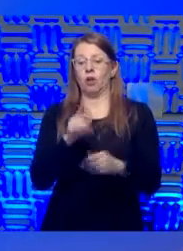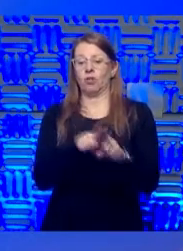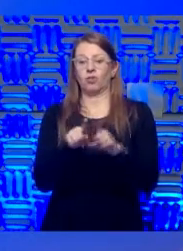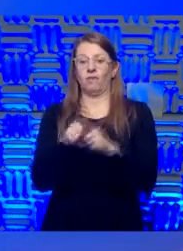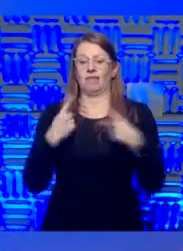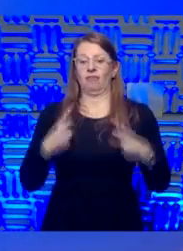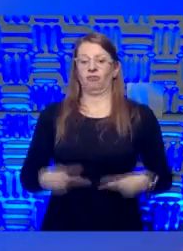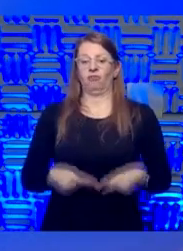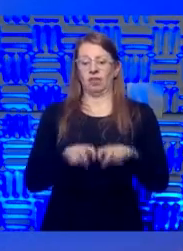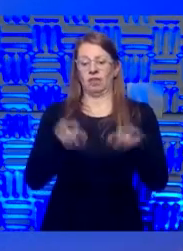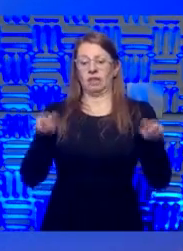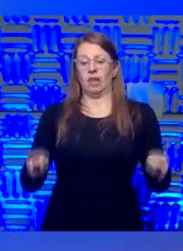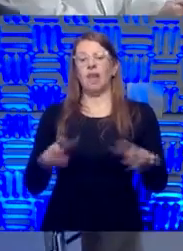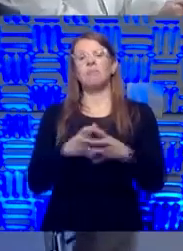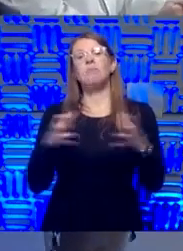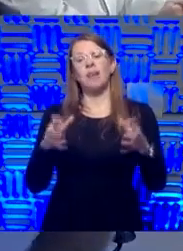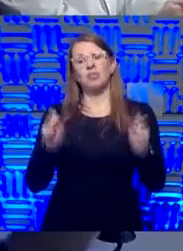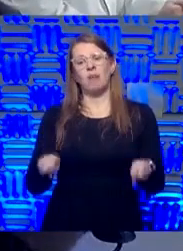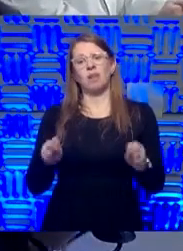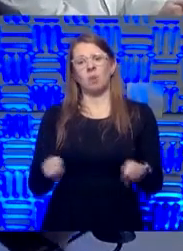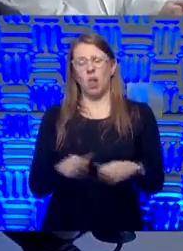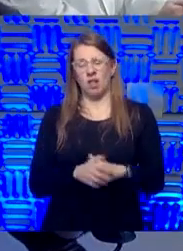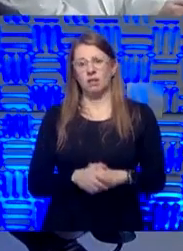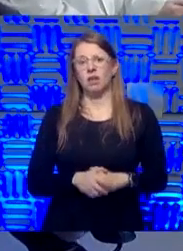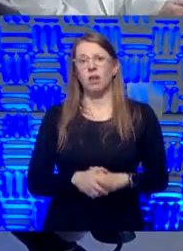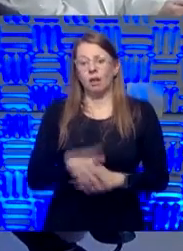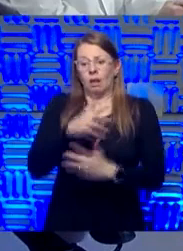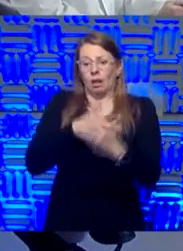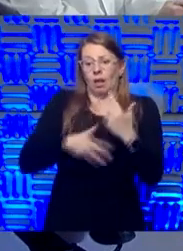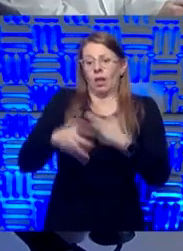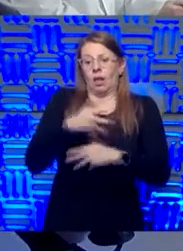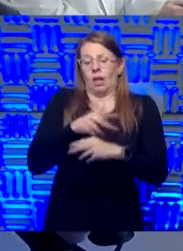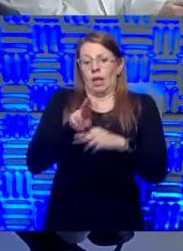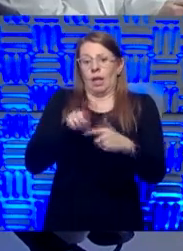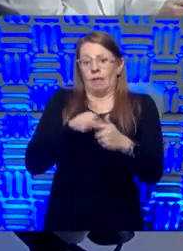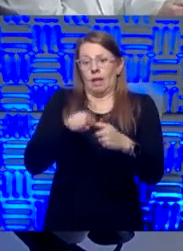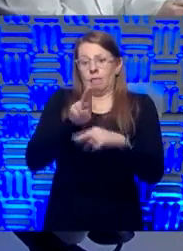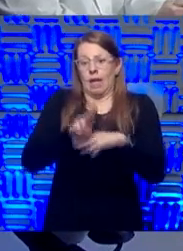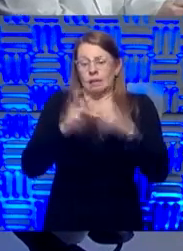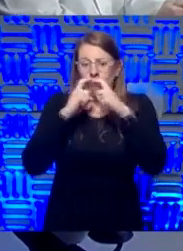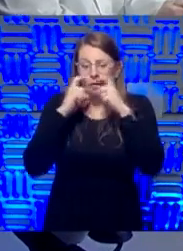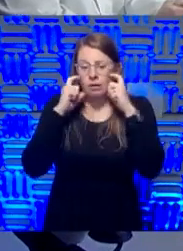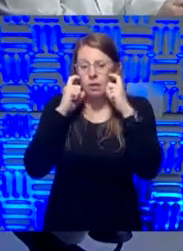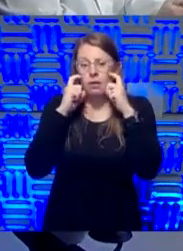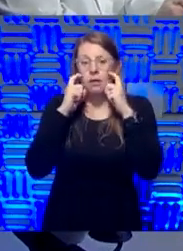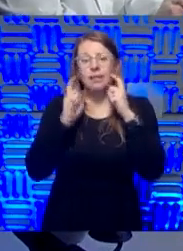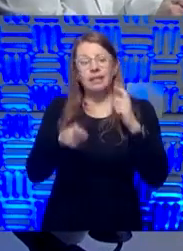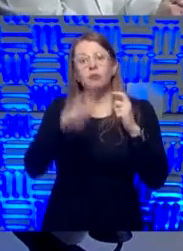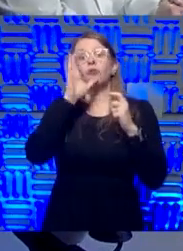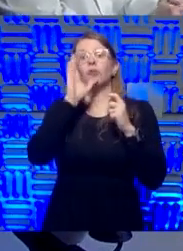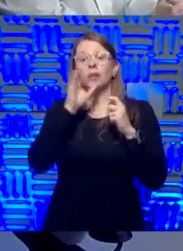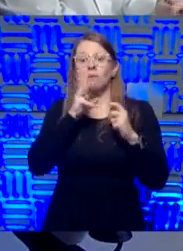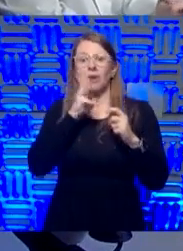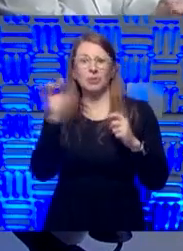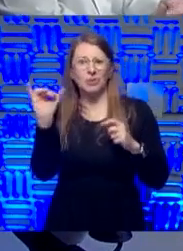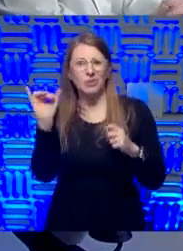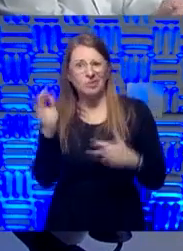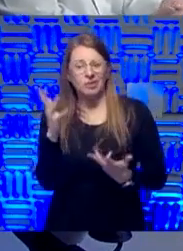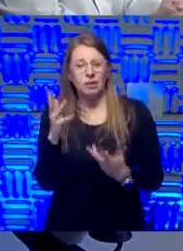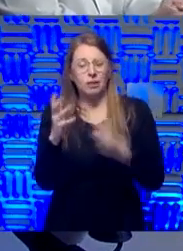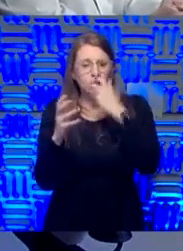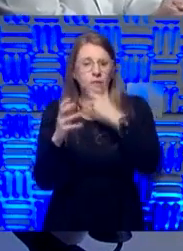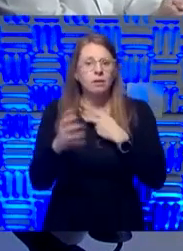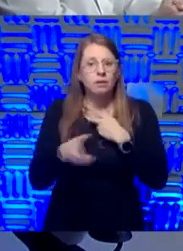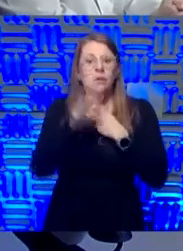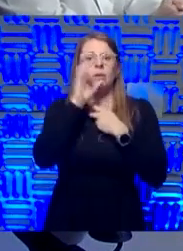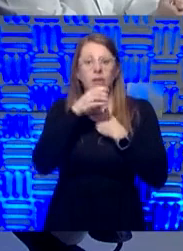physical distancing as much as possible. Right. And think if about you're it. going to go around people and you're even closer, then you put the mask on. Yeah, think about it. Far You need to away. hydrate. So you're grabbing your bottle, moving your mask to